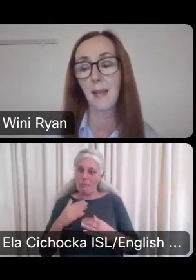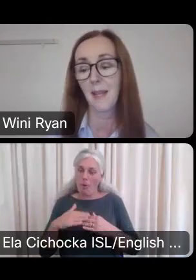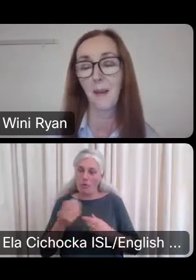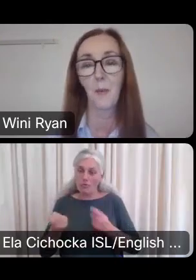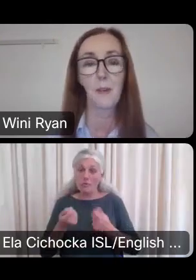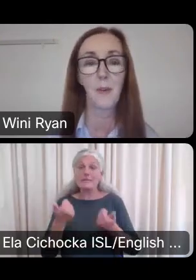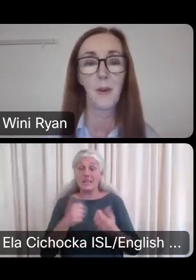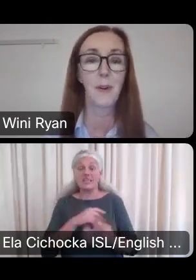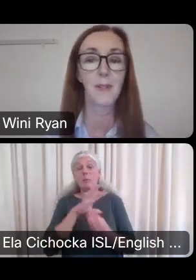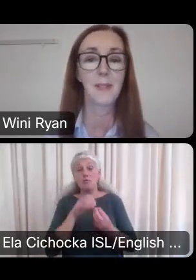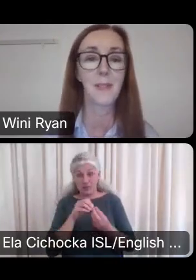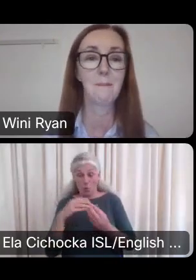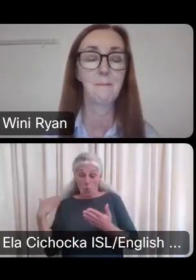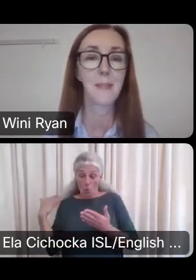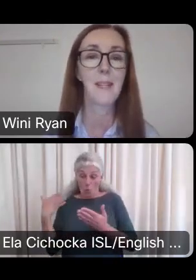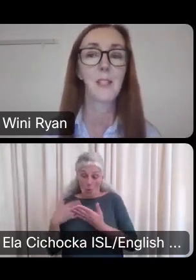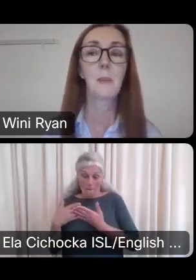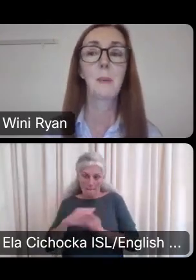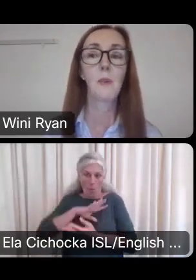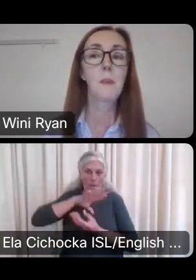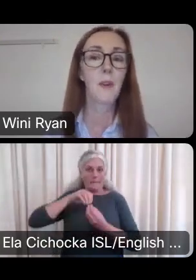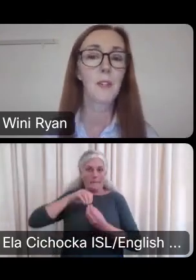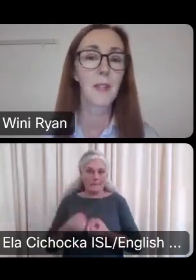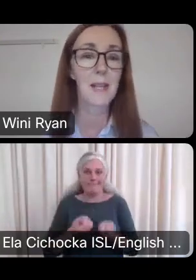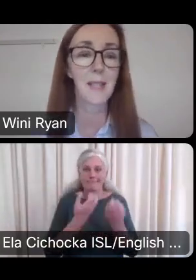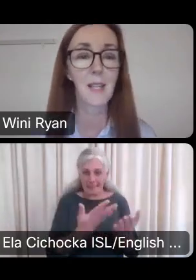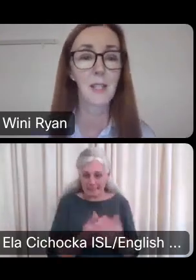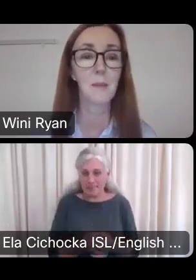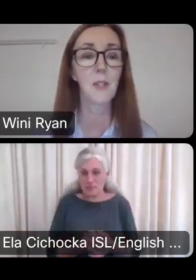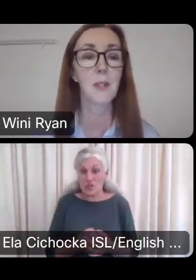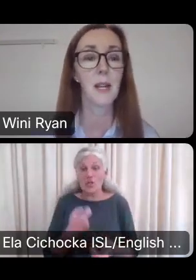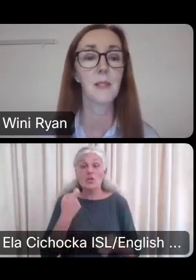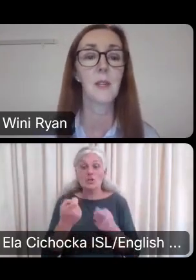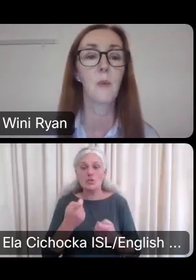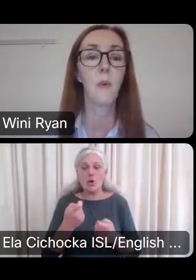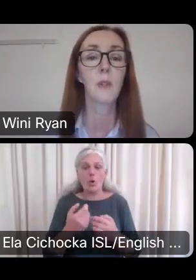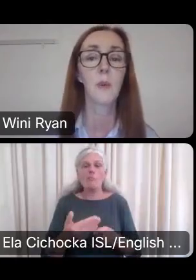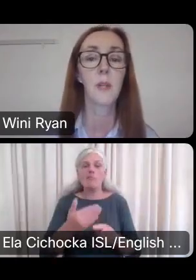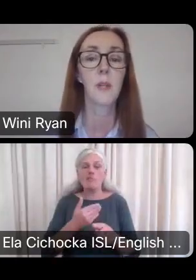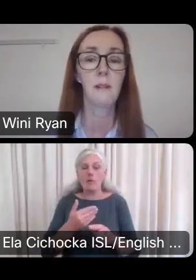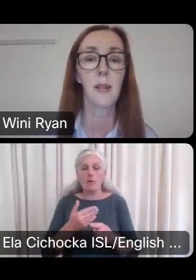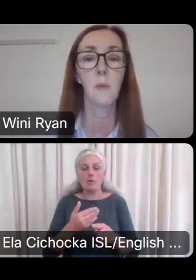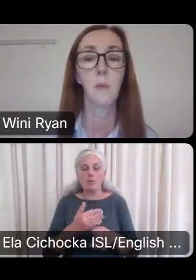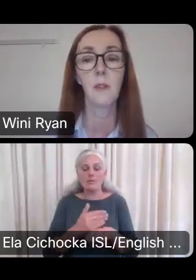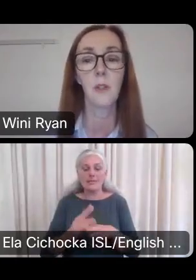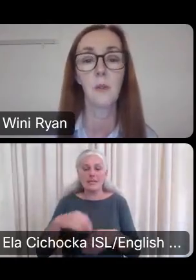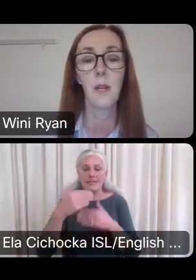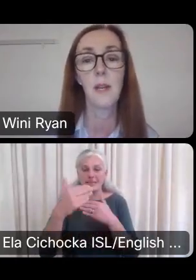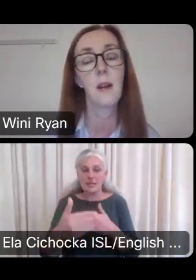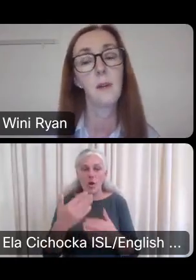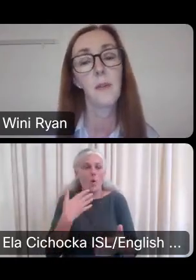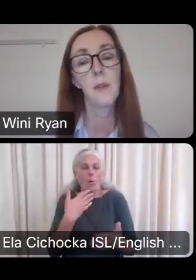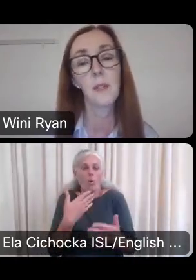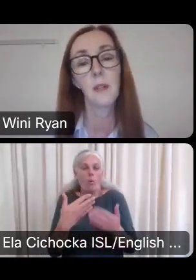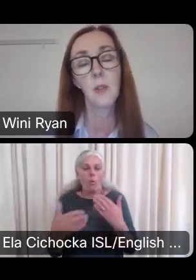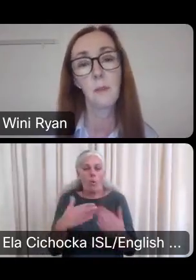back what you've heard the person say. So before we move on to the last section, I'm just going to ask you, what one area will you do